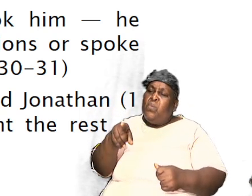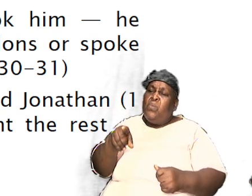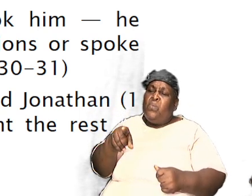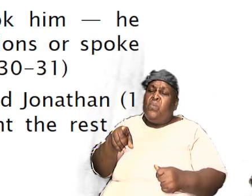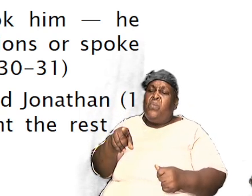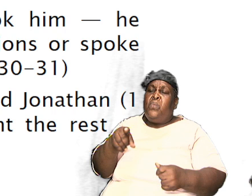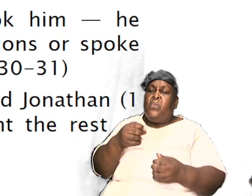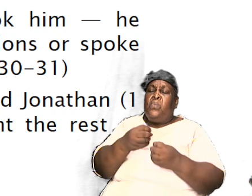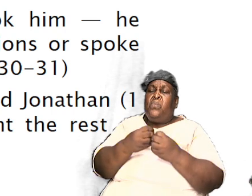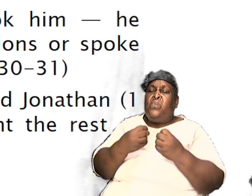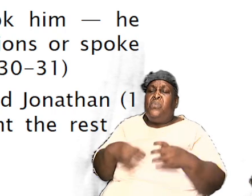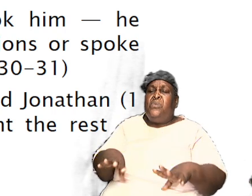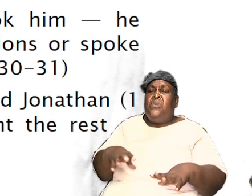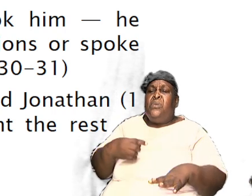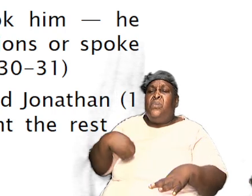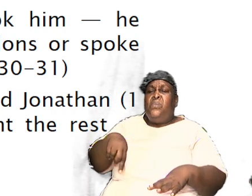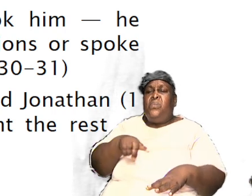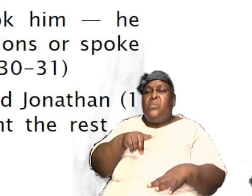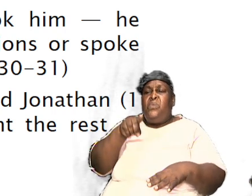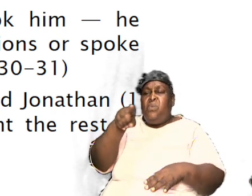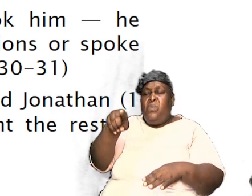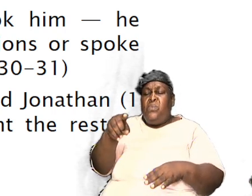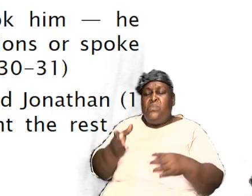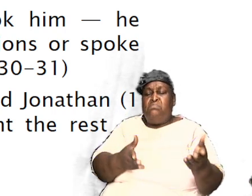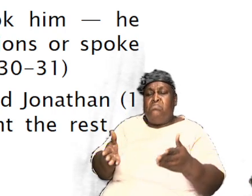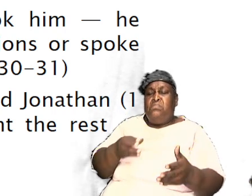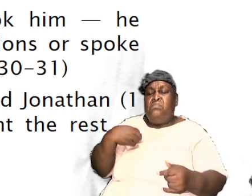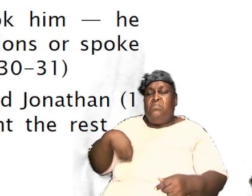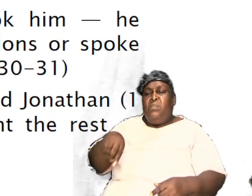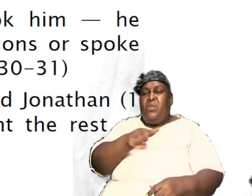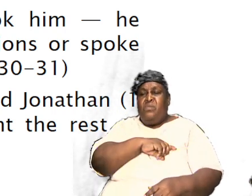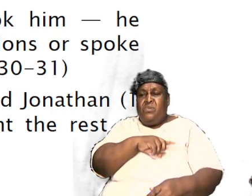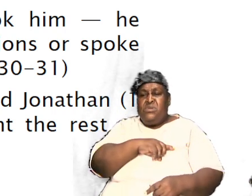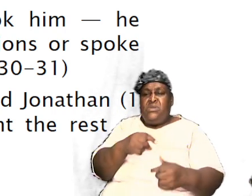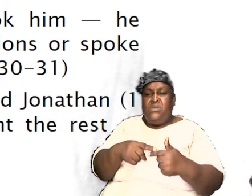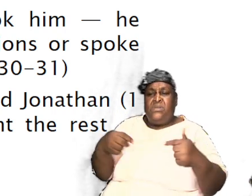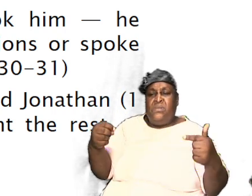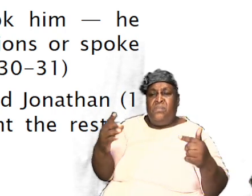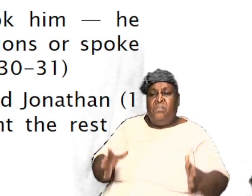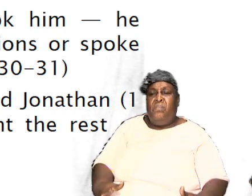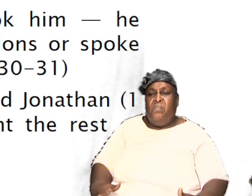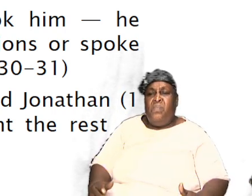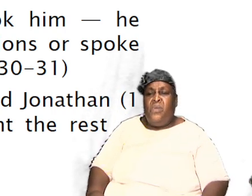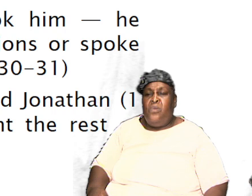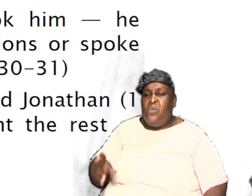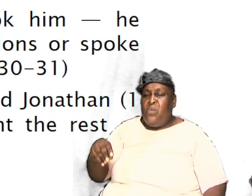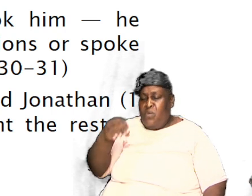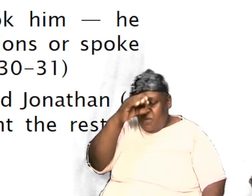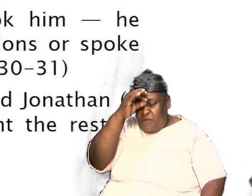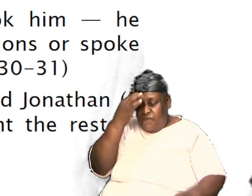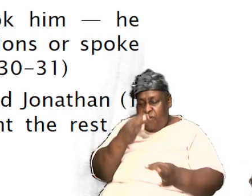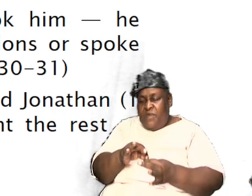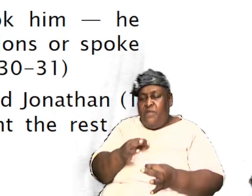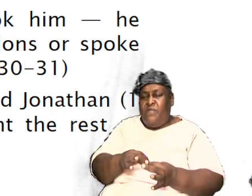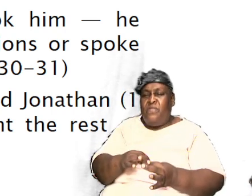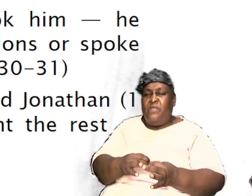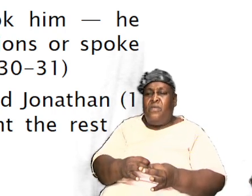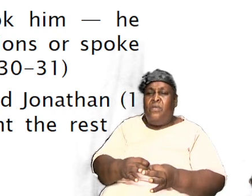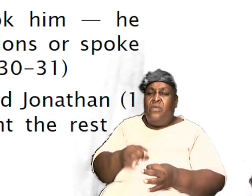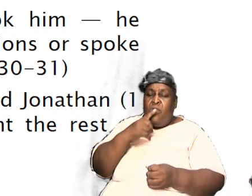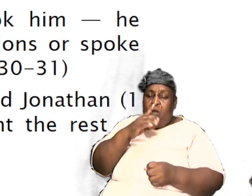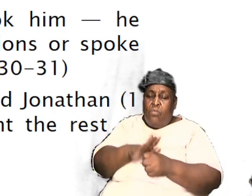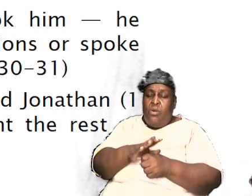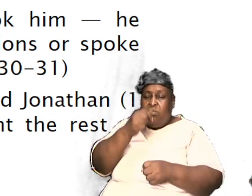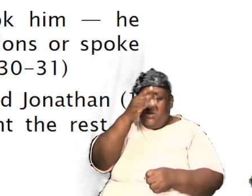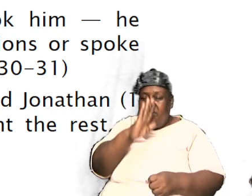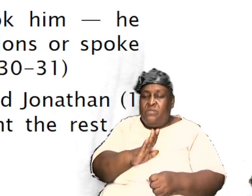was fearful. He saw lack of trust. He saw lack of faith in the promises of God.